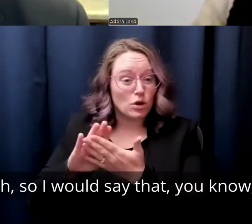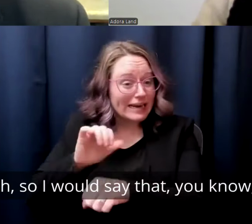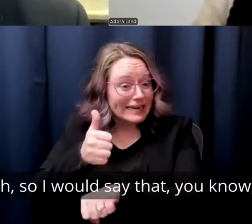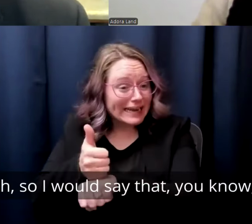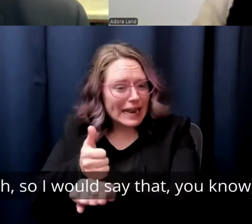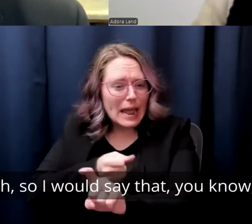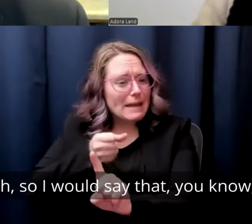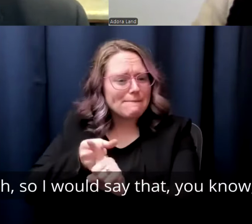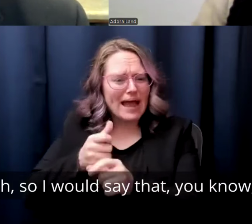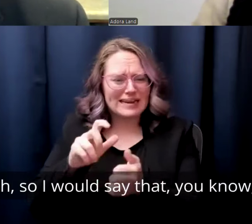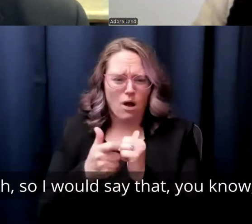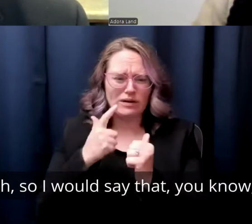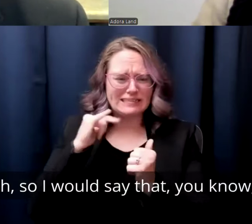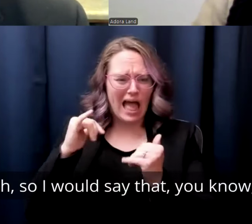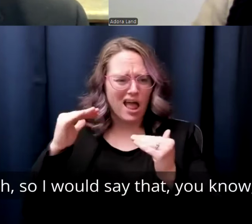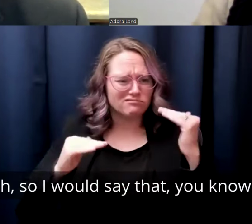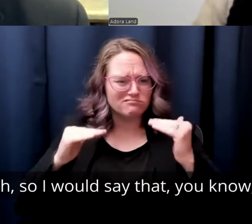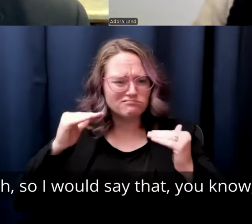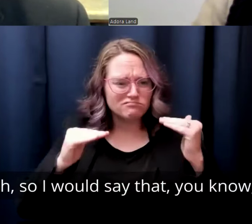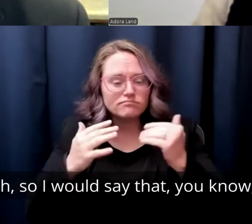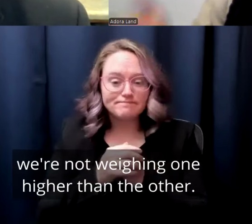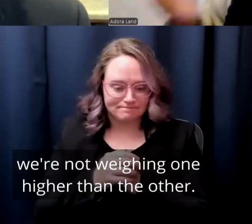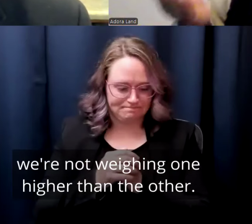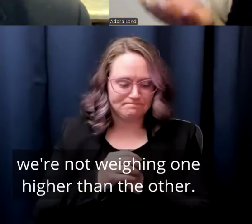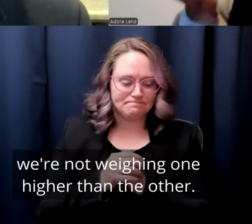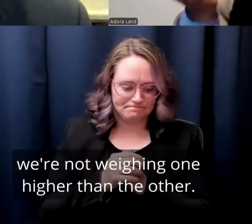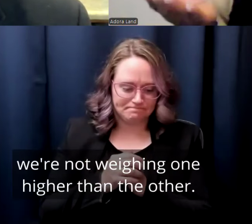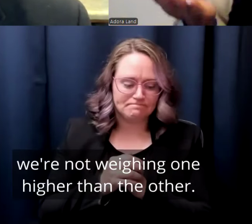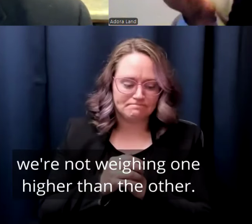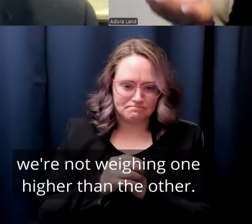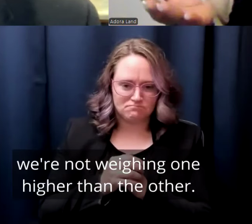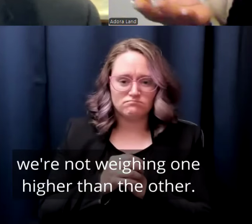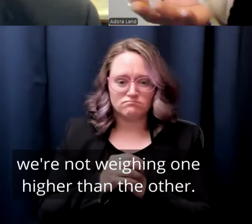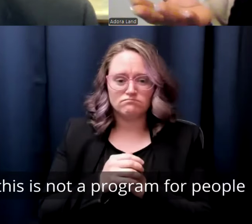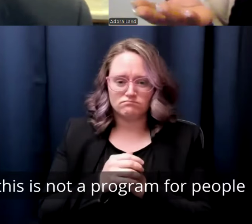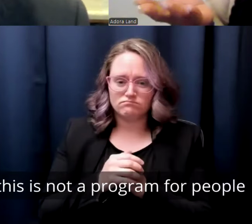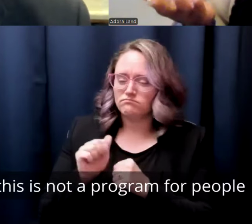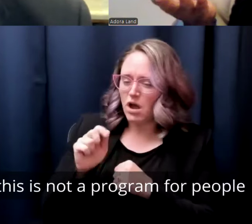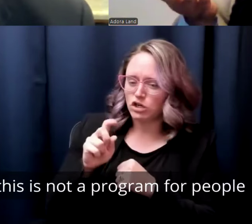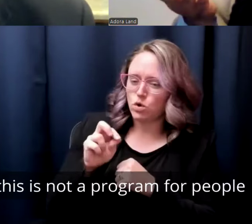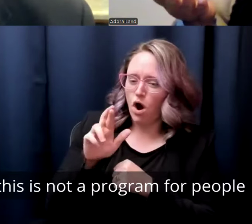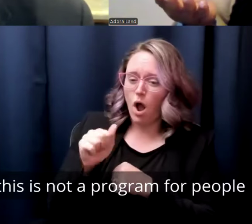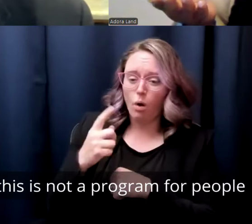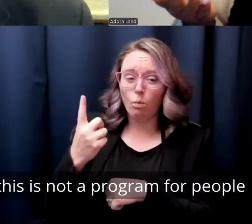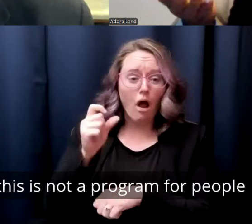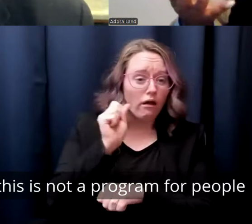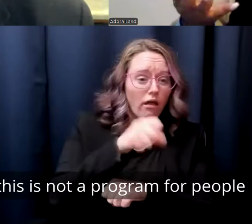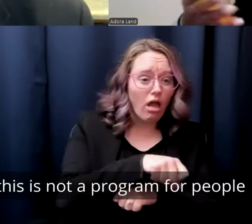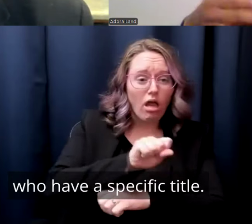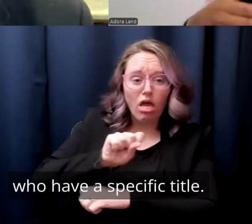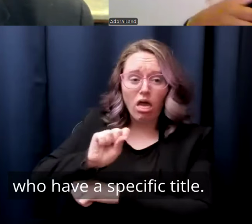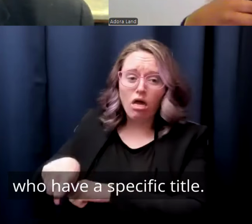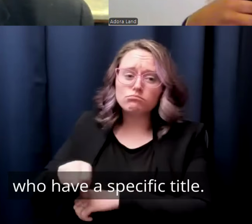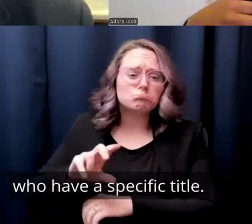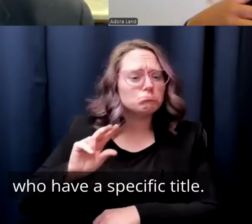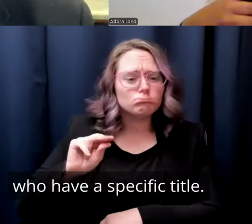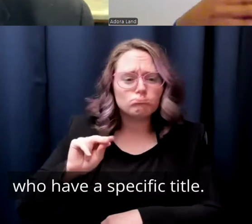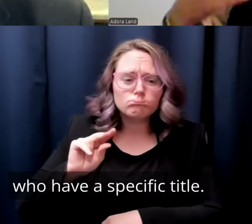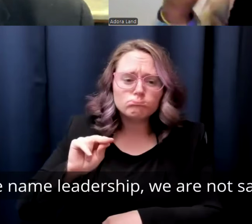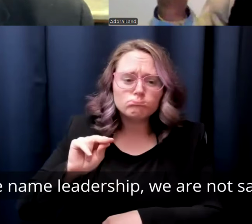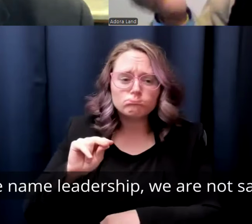Yeah, so I would say that, we're not weighing one higher than the other. So this is not a program for people who have a